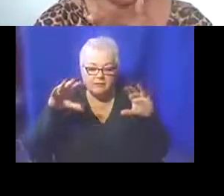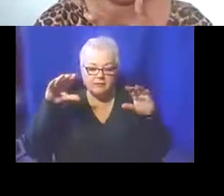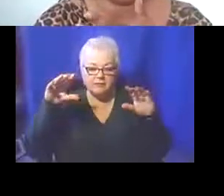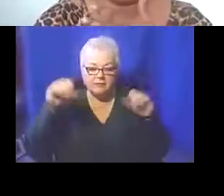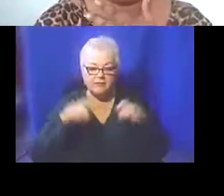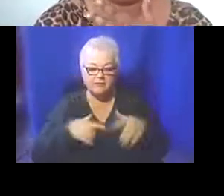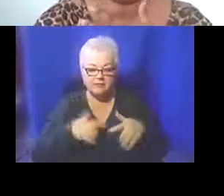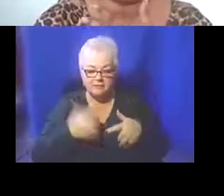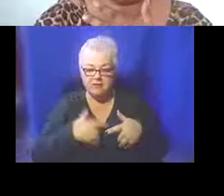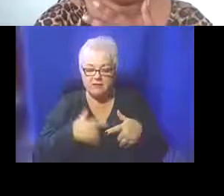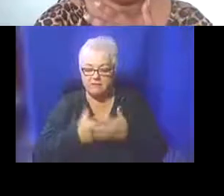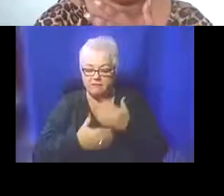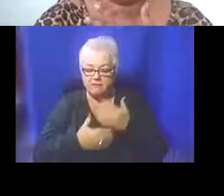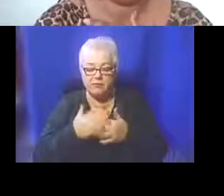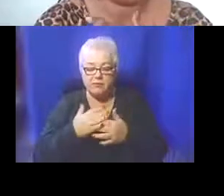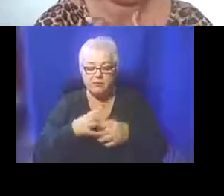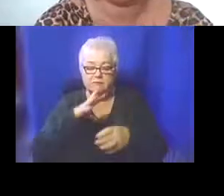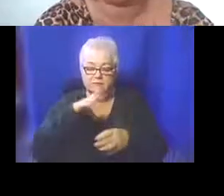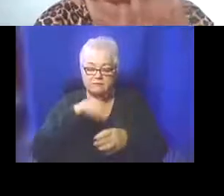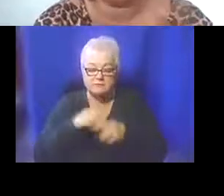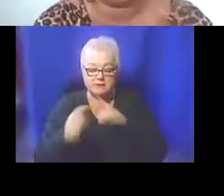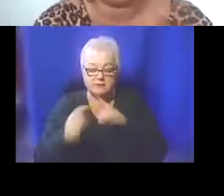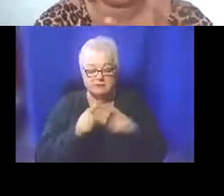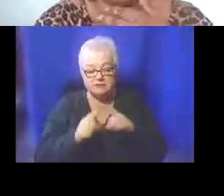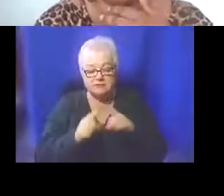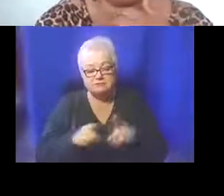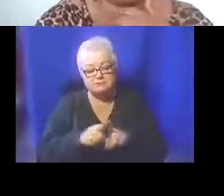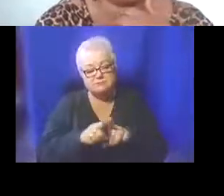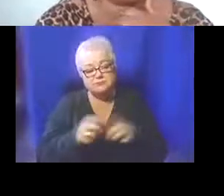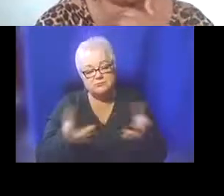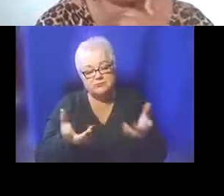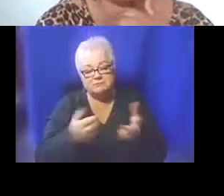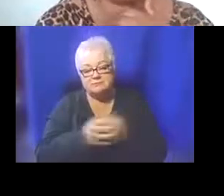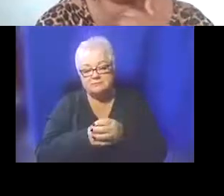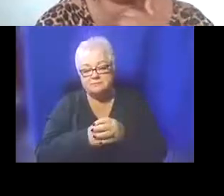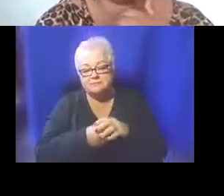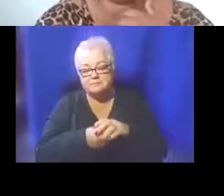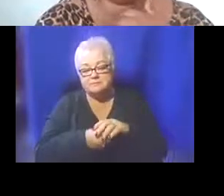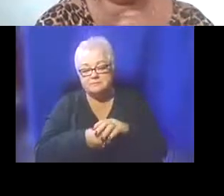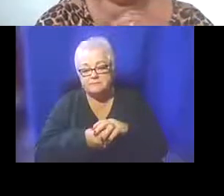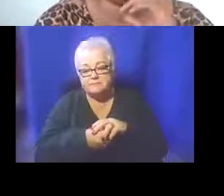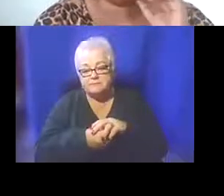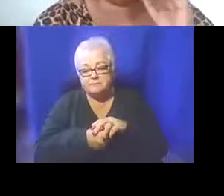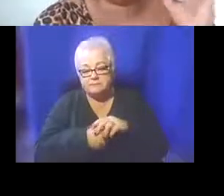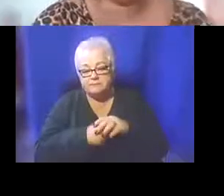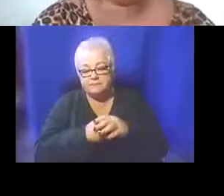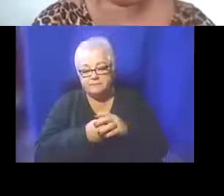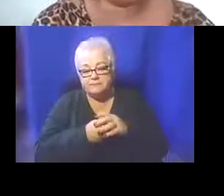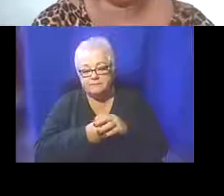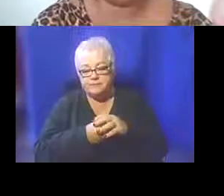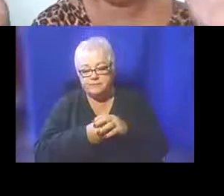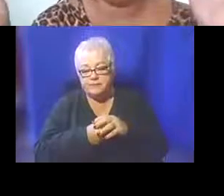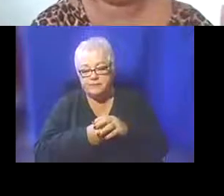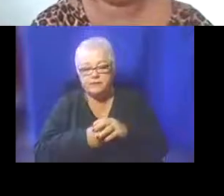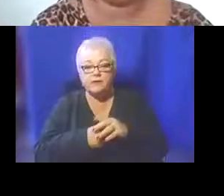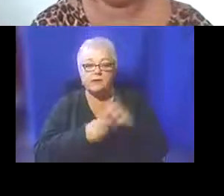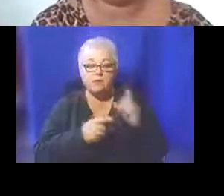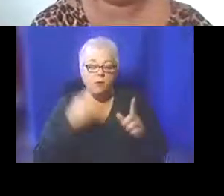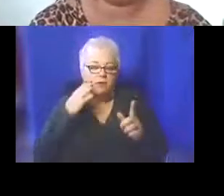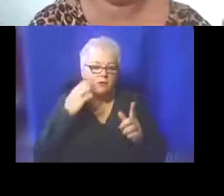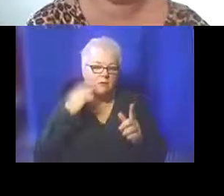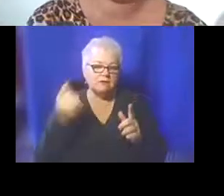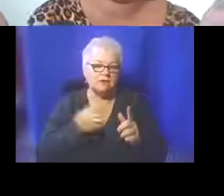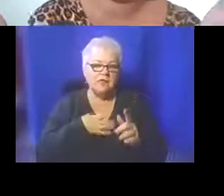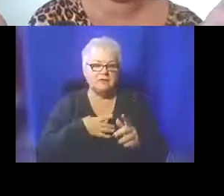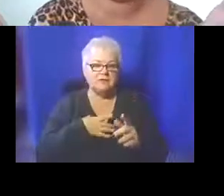engage in the conversation as much as you are comfortable, but also push yourself. So you all know that I always like to take